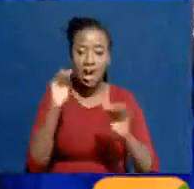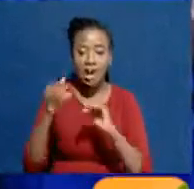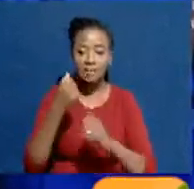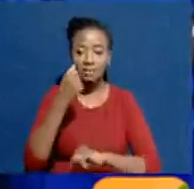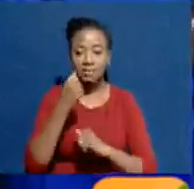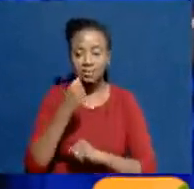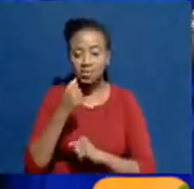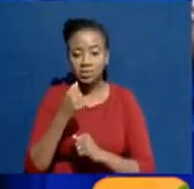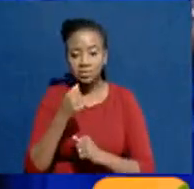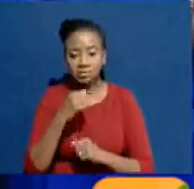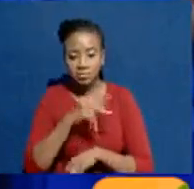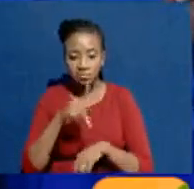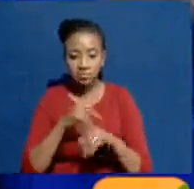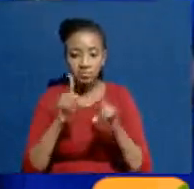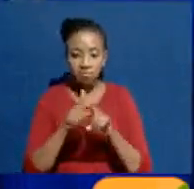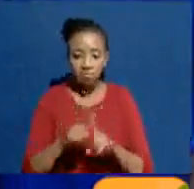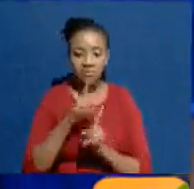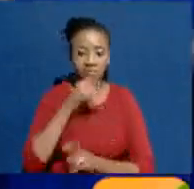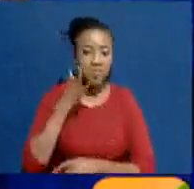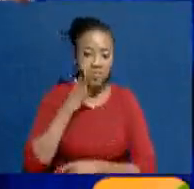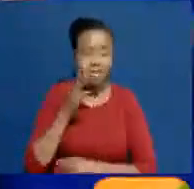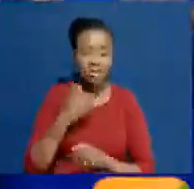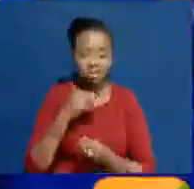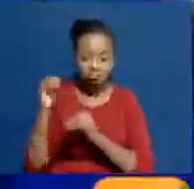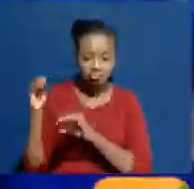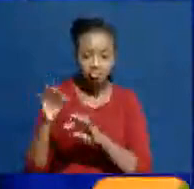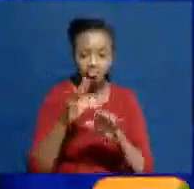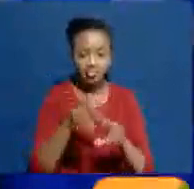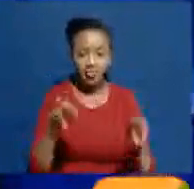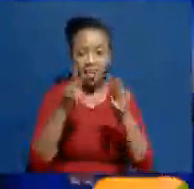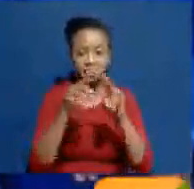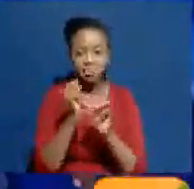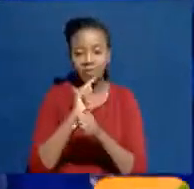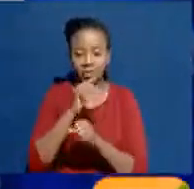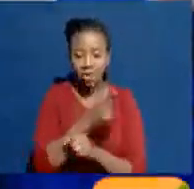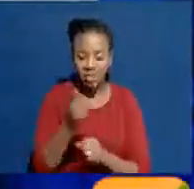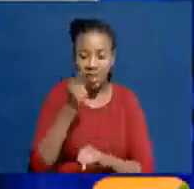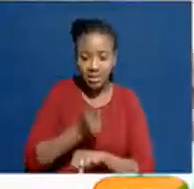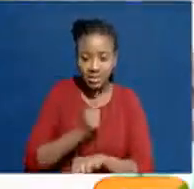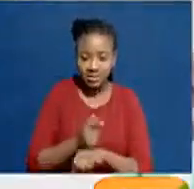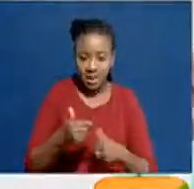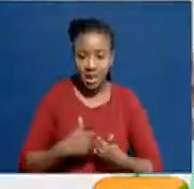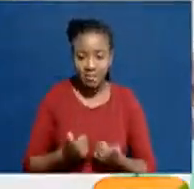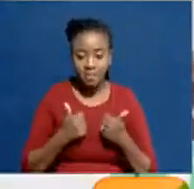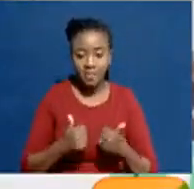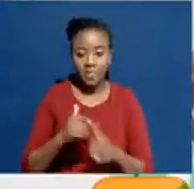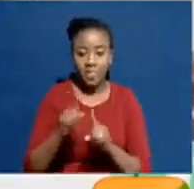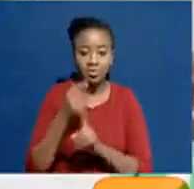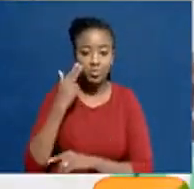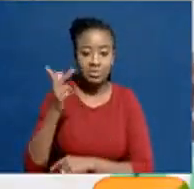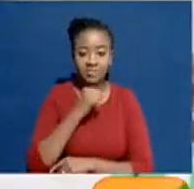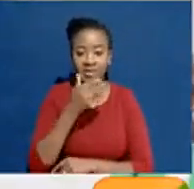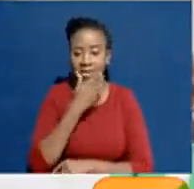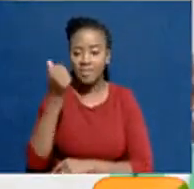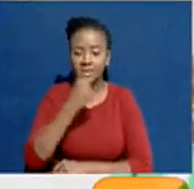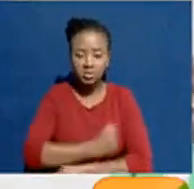values that will ensure children are disciplined. The event saw the best schools and most improved schools appreciated by awarding